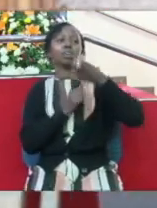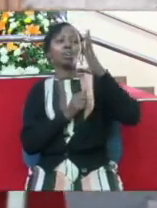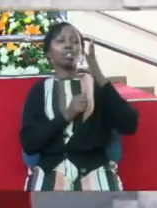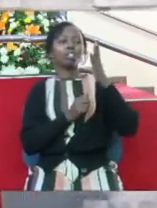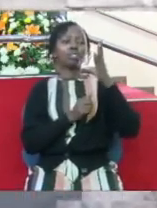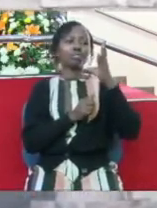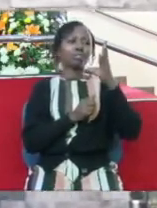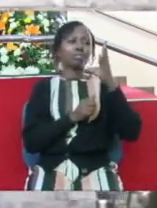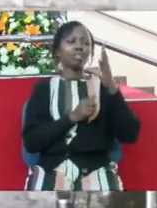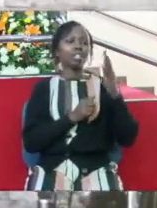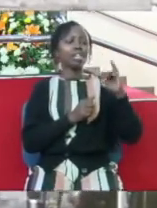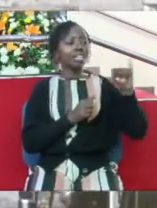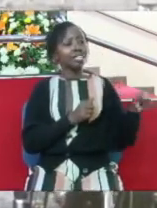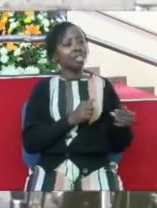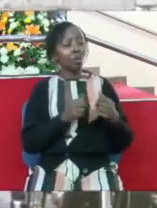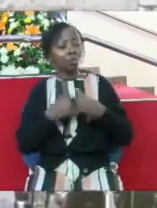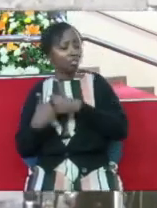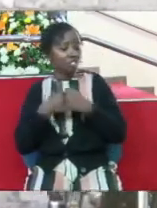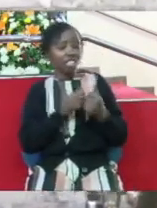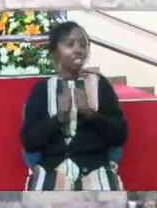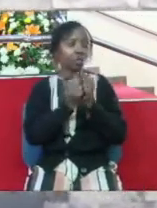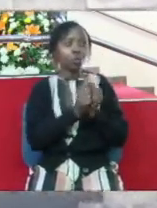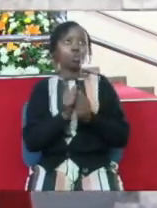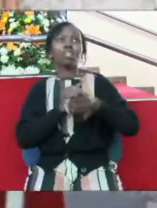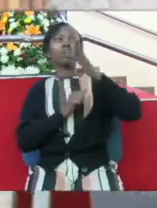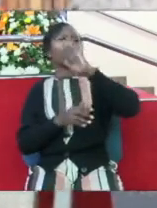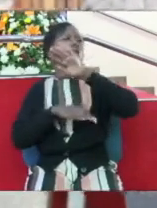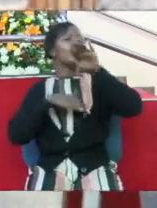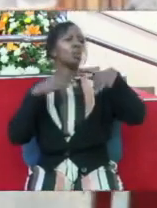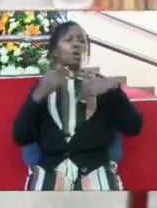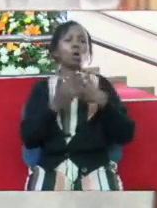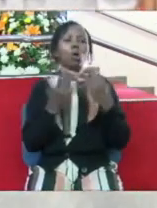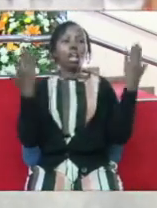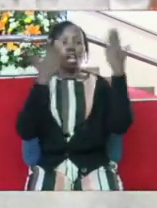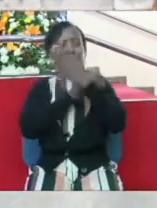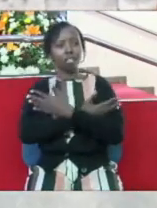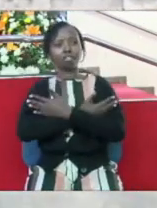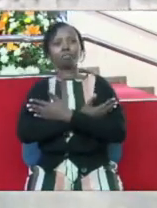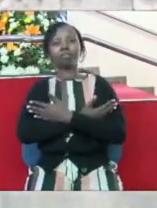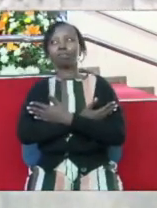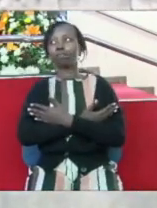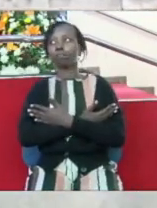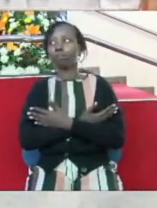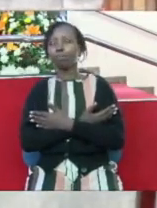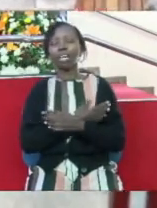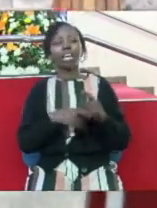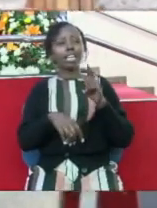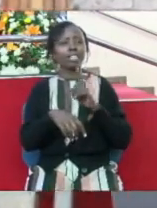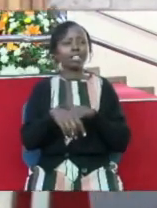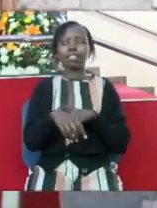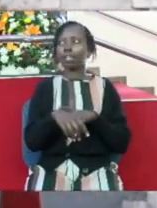masaa mawili. But a whole night. Lakini usiku kucha. For a whole night. Kwa usiku yote. And when the time came.